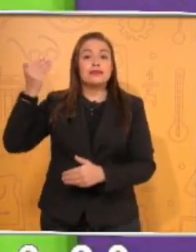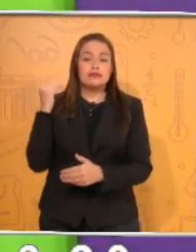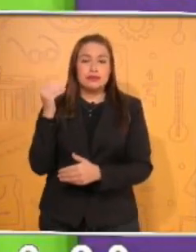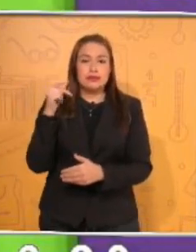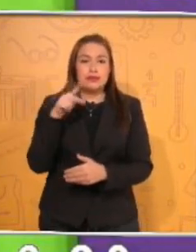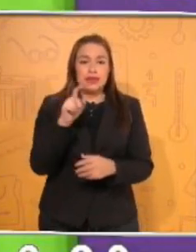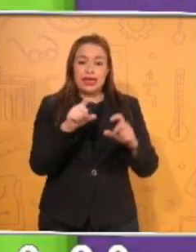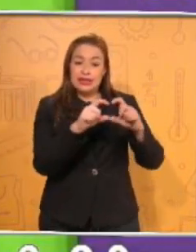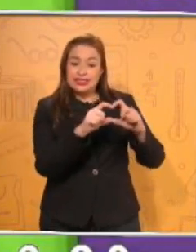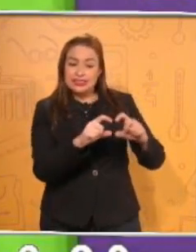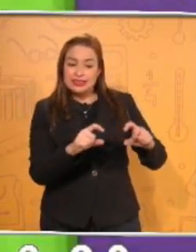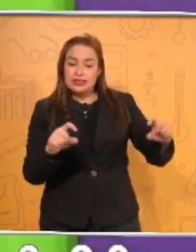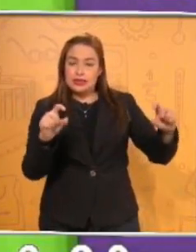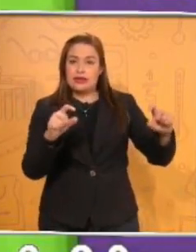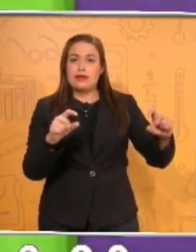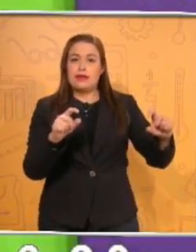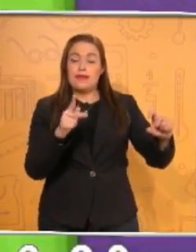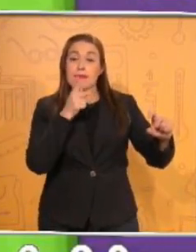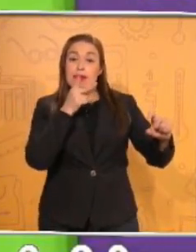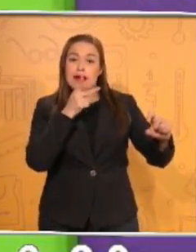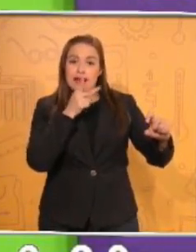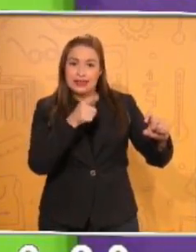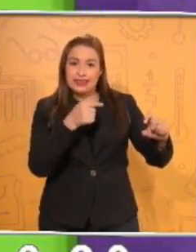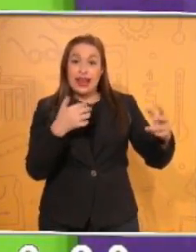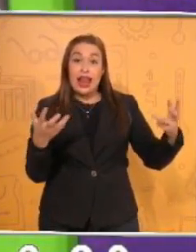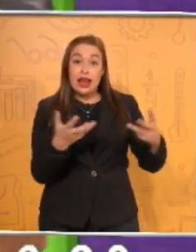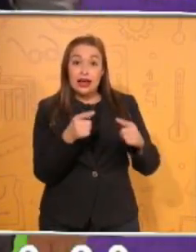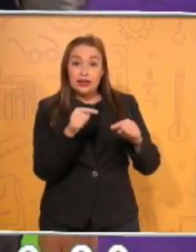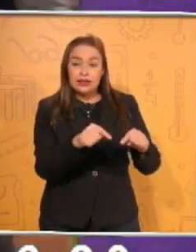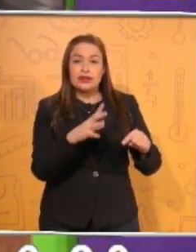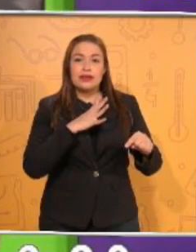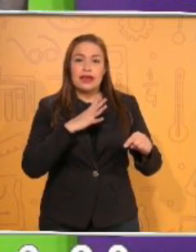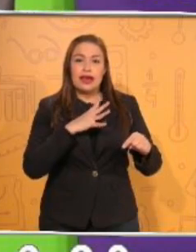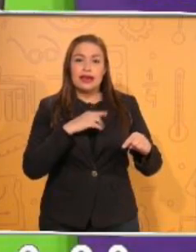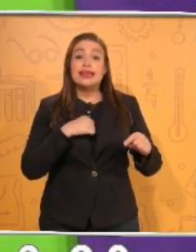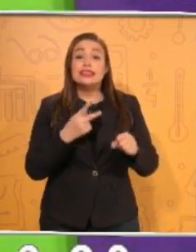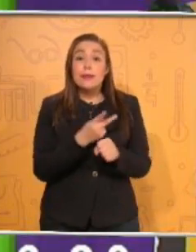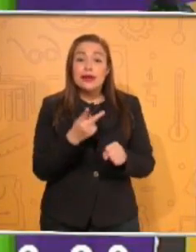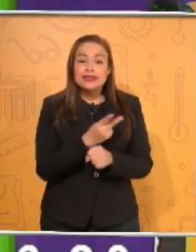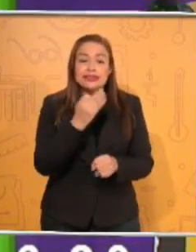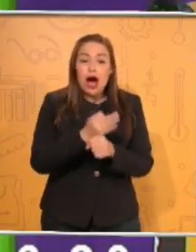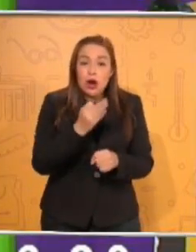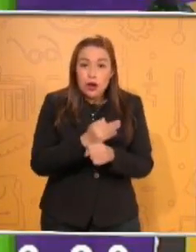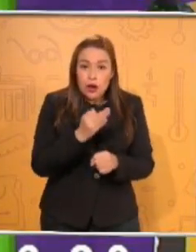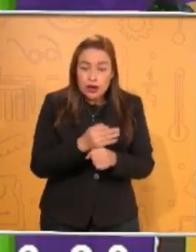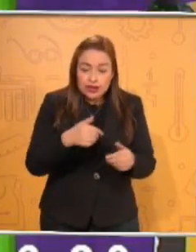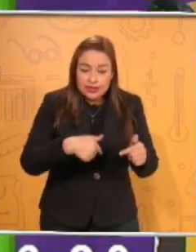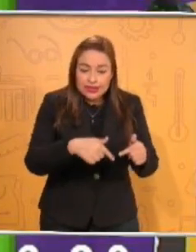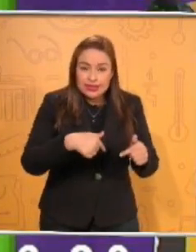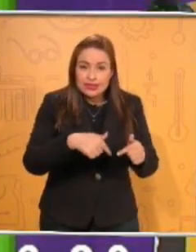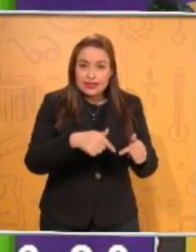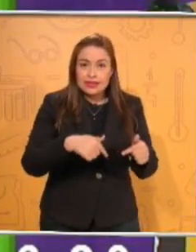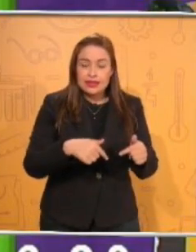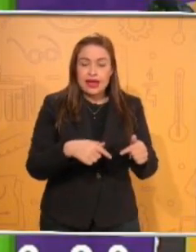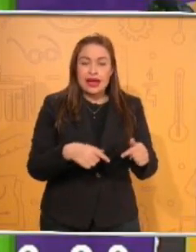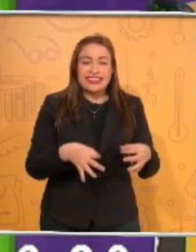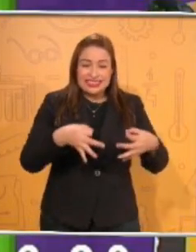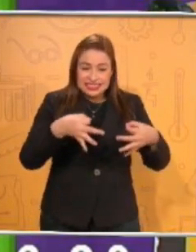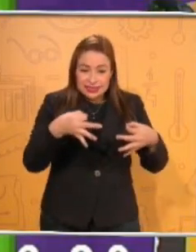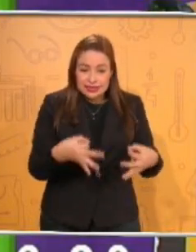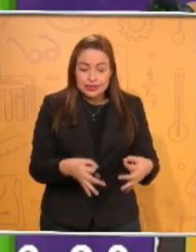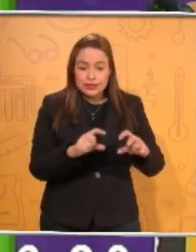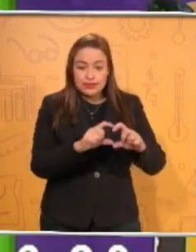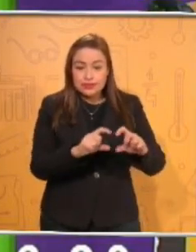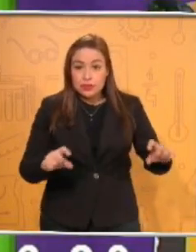main word. The action is in progress in a specific point, in a